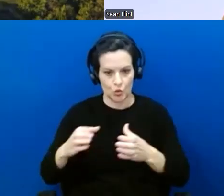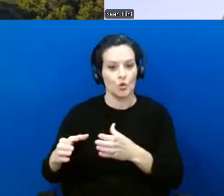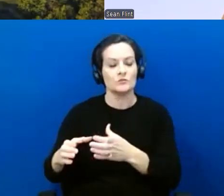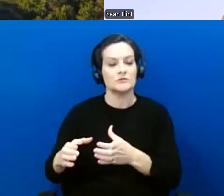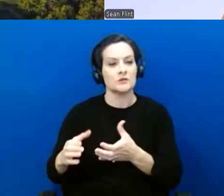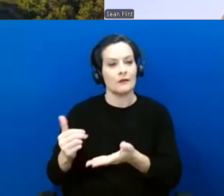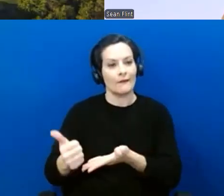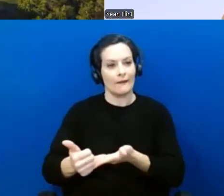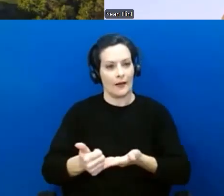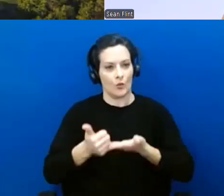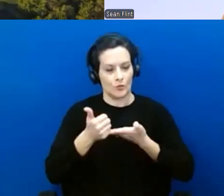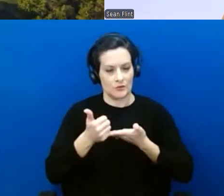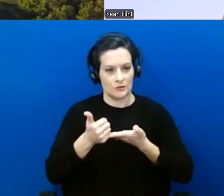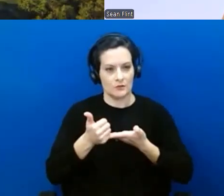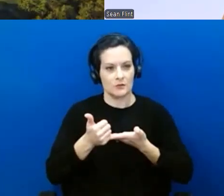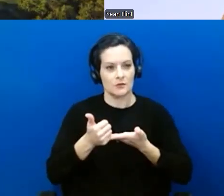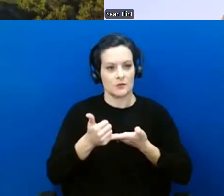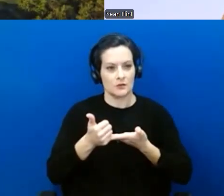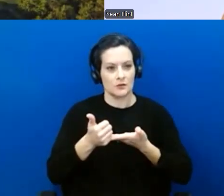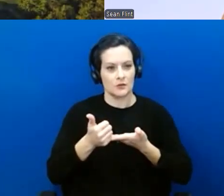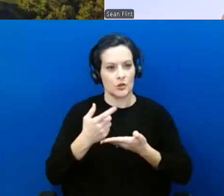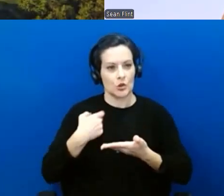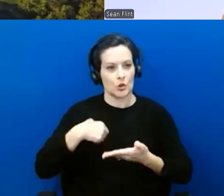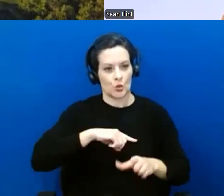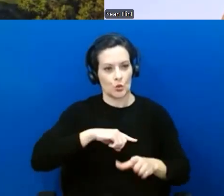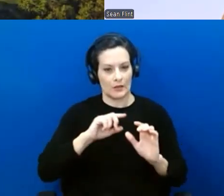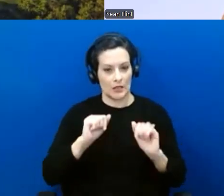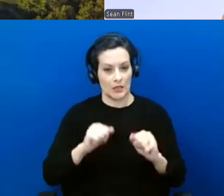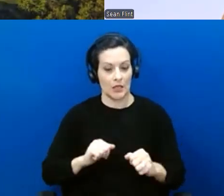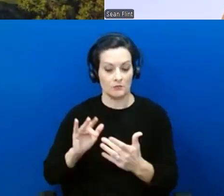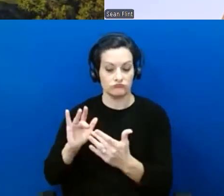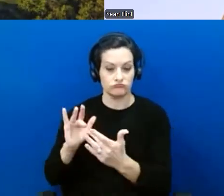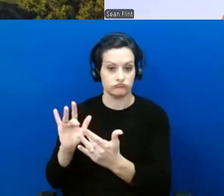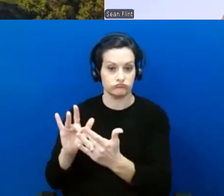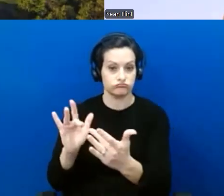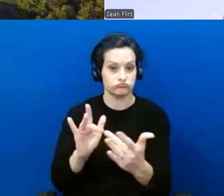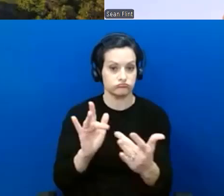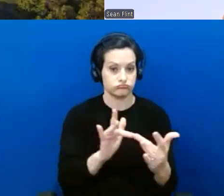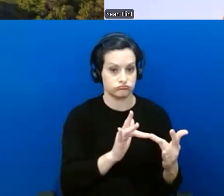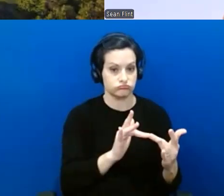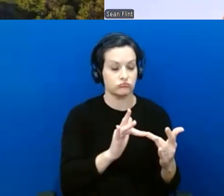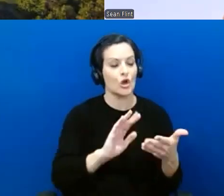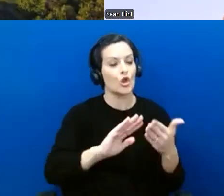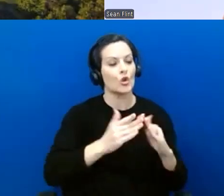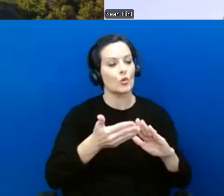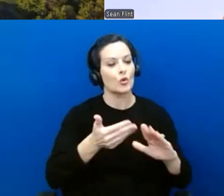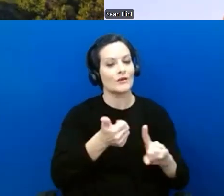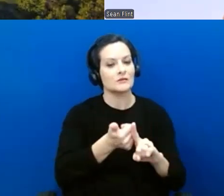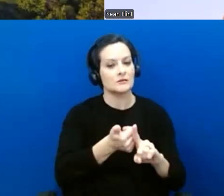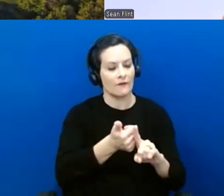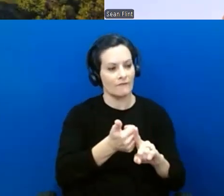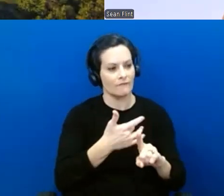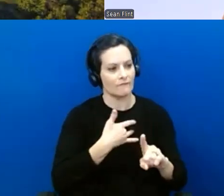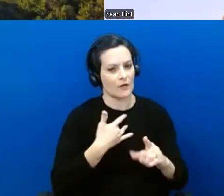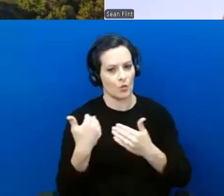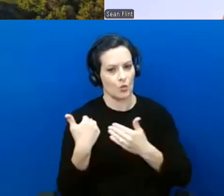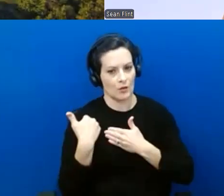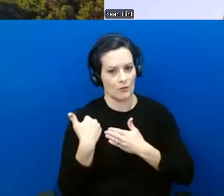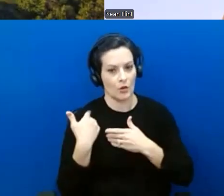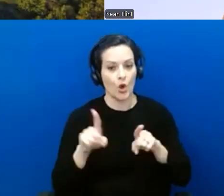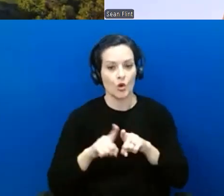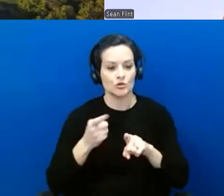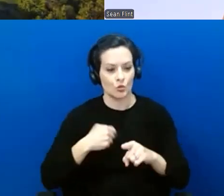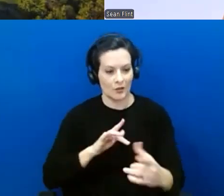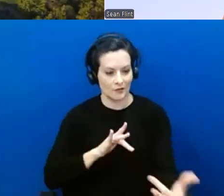other way to reach out to folks and have that community hold itself accountable, and also have a direct line of